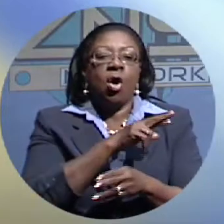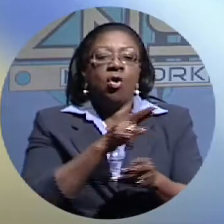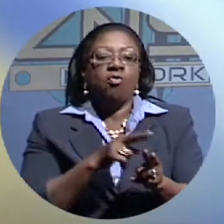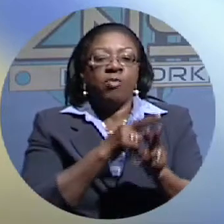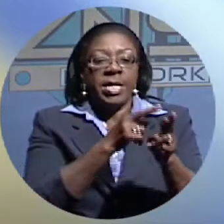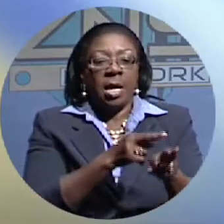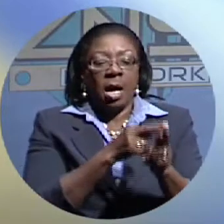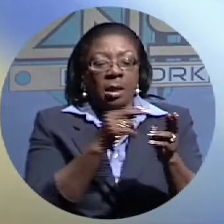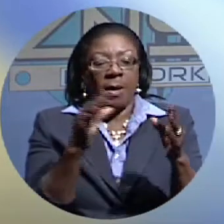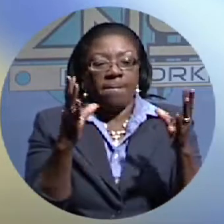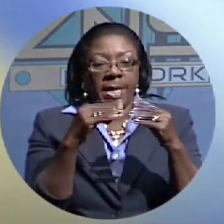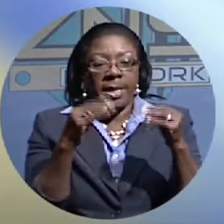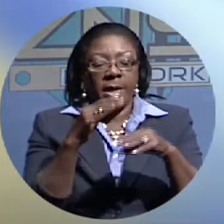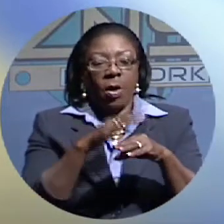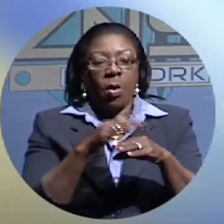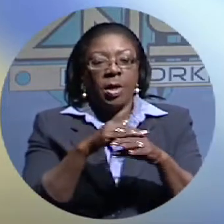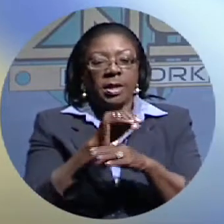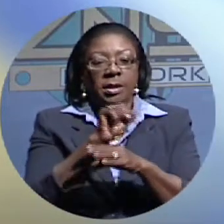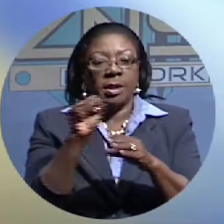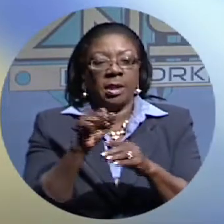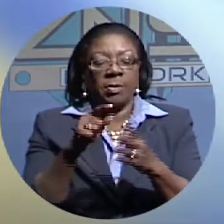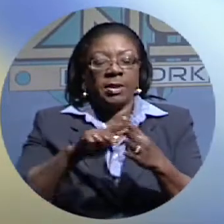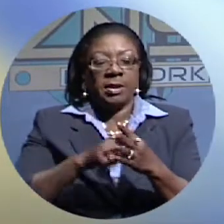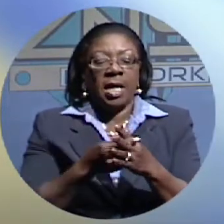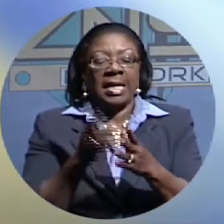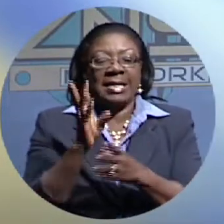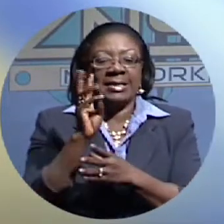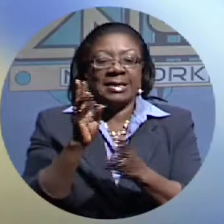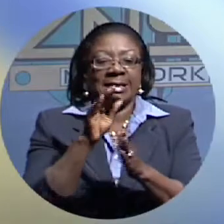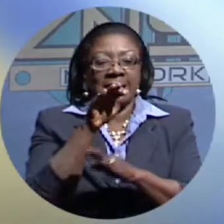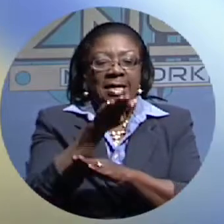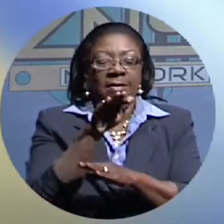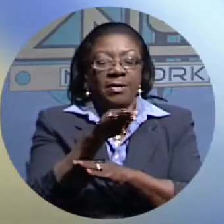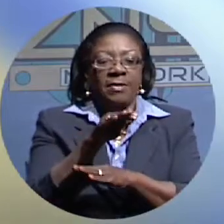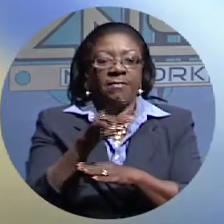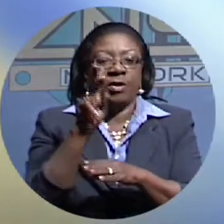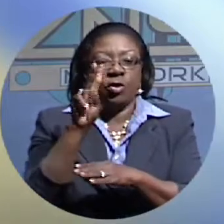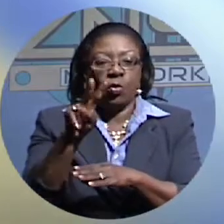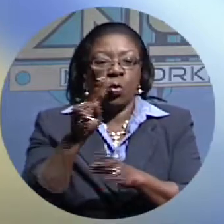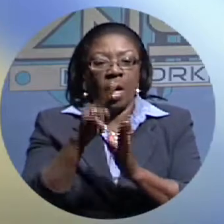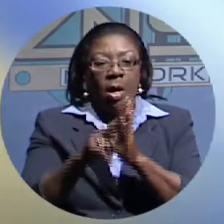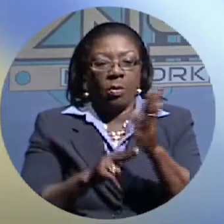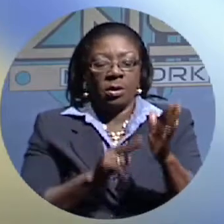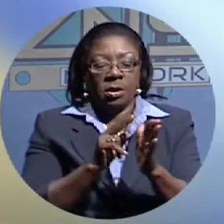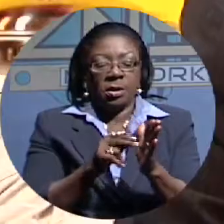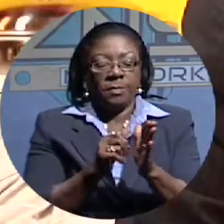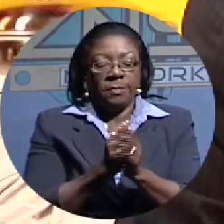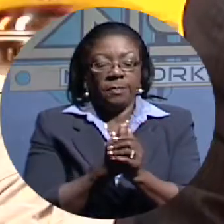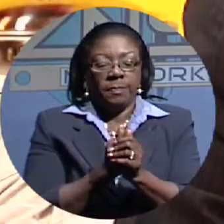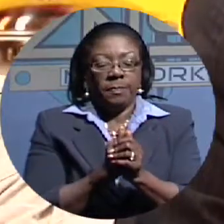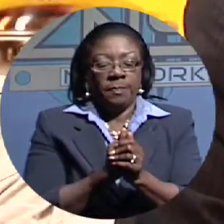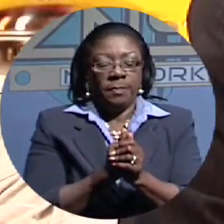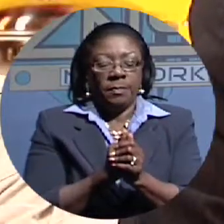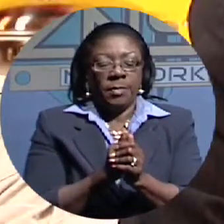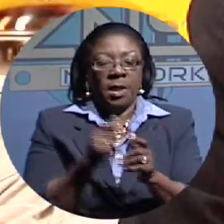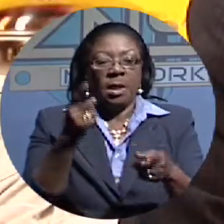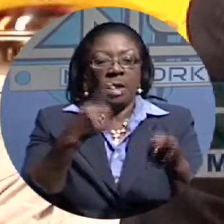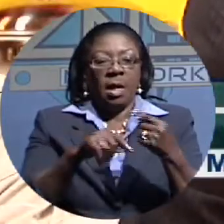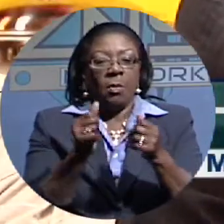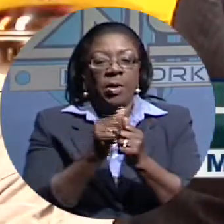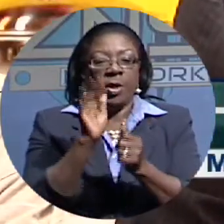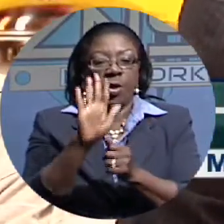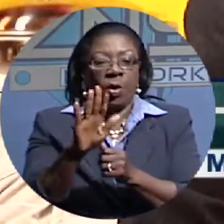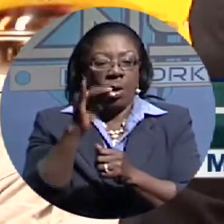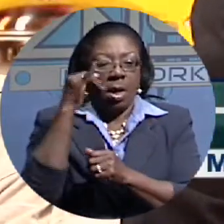to be determined. The conclave will start at 6 o'clock in the evening and run for roughly 2 hours. Come with your ideas